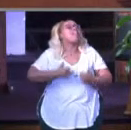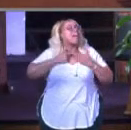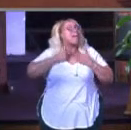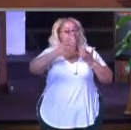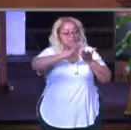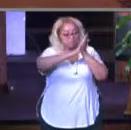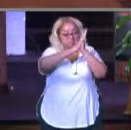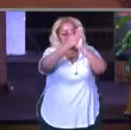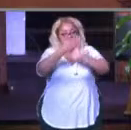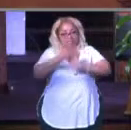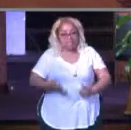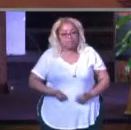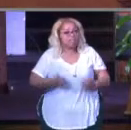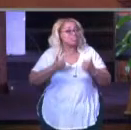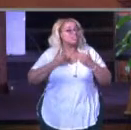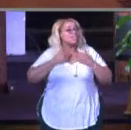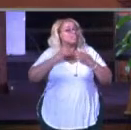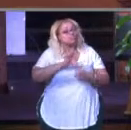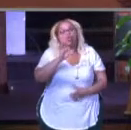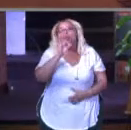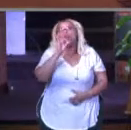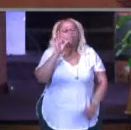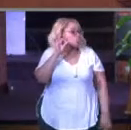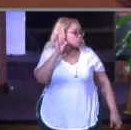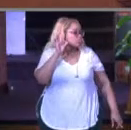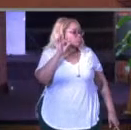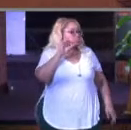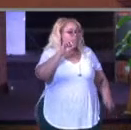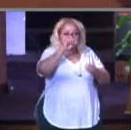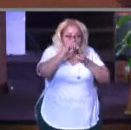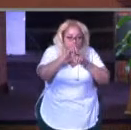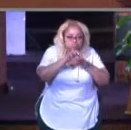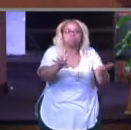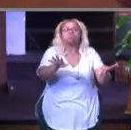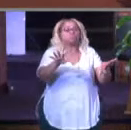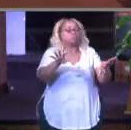he became a living soul.